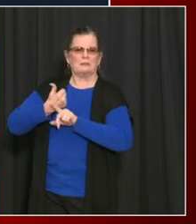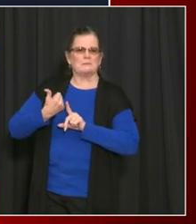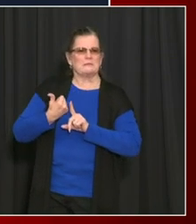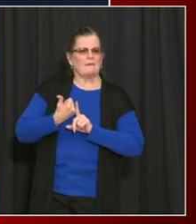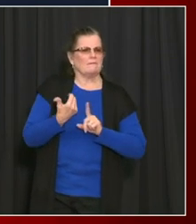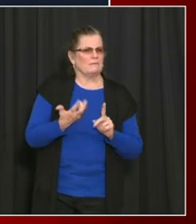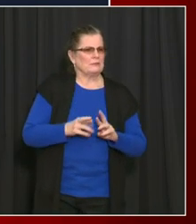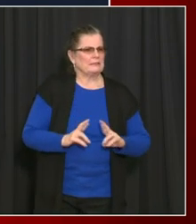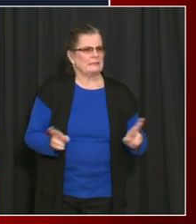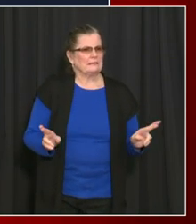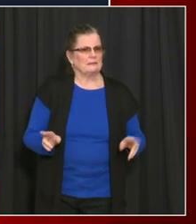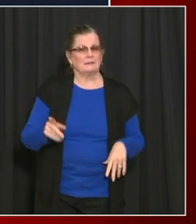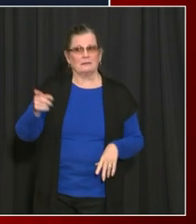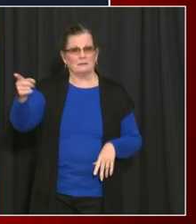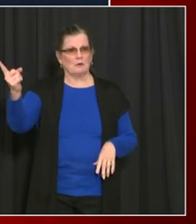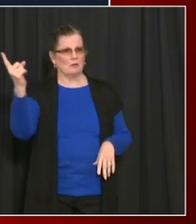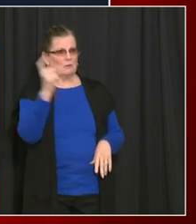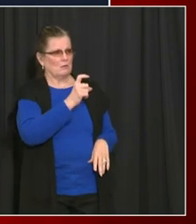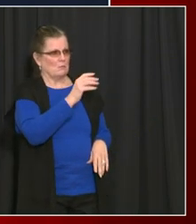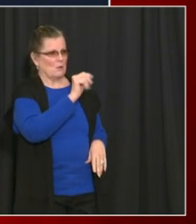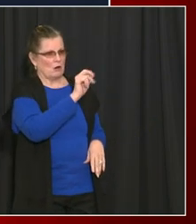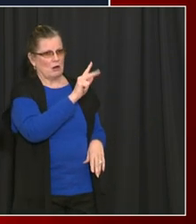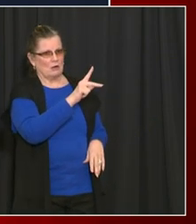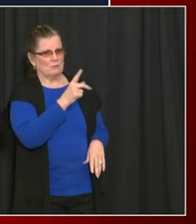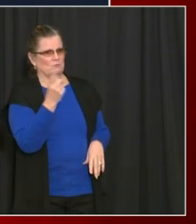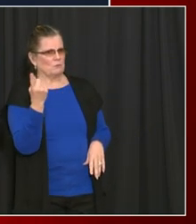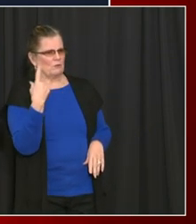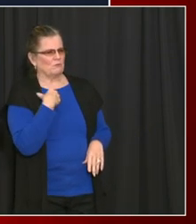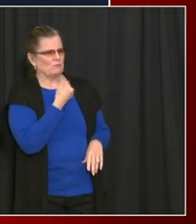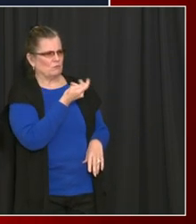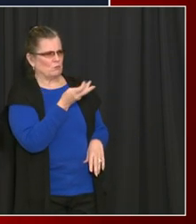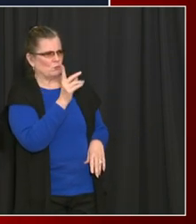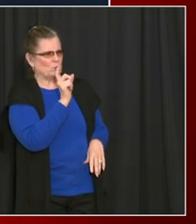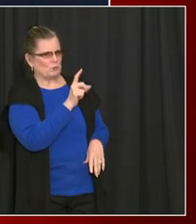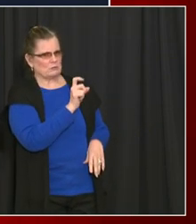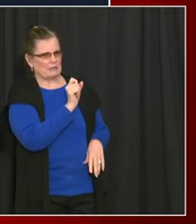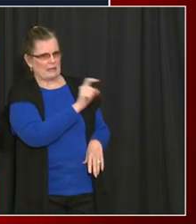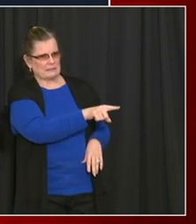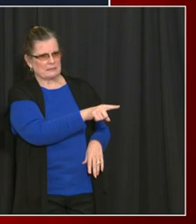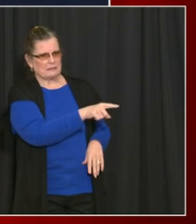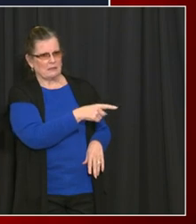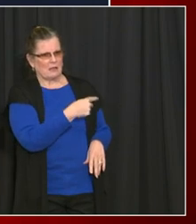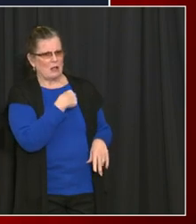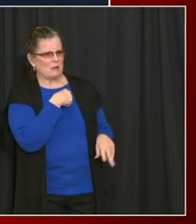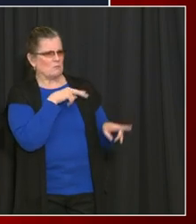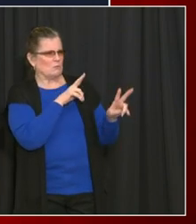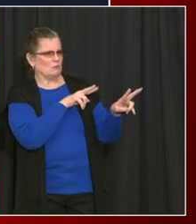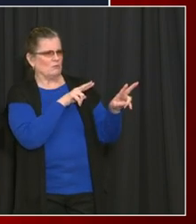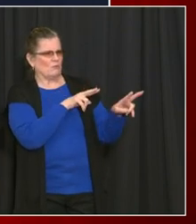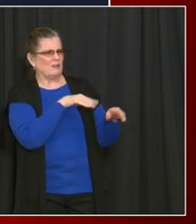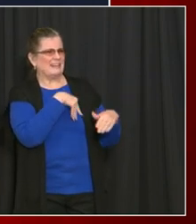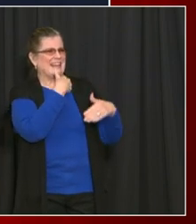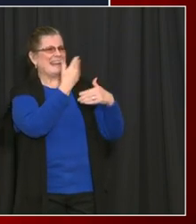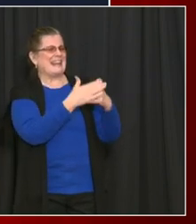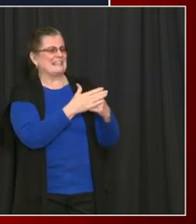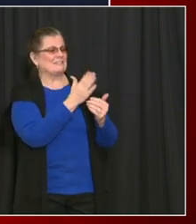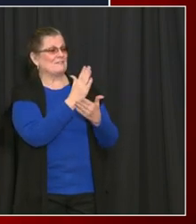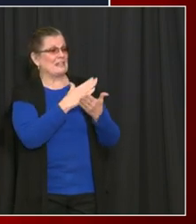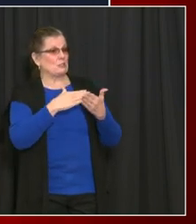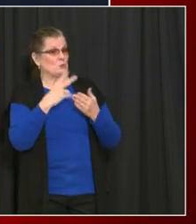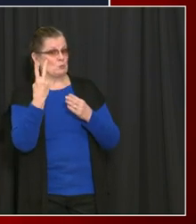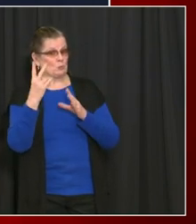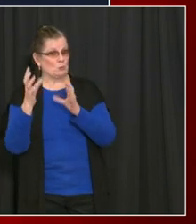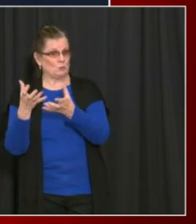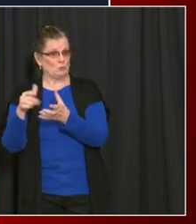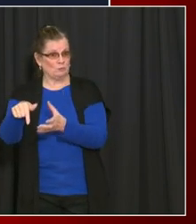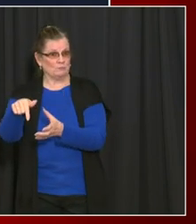Yes, Martin. All right, two quick ones. One kind of looking forward, getting to phase 2. It says in the Reopen DC Advisory Group